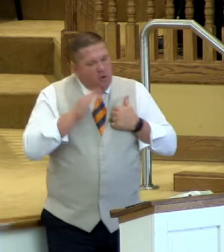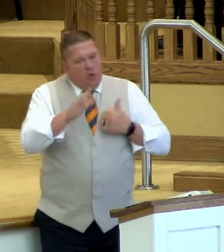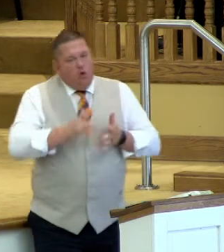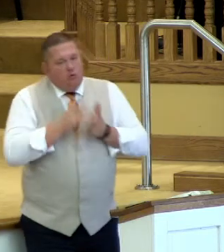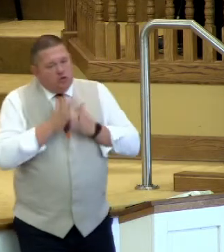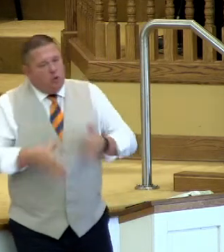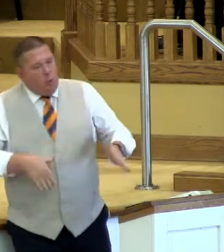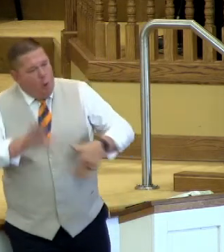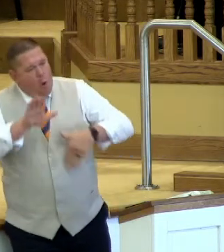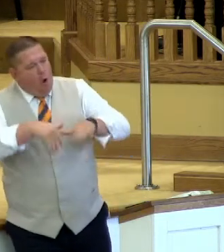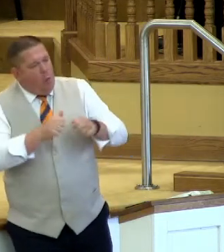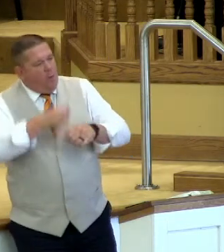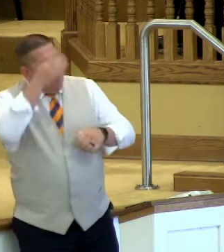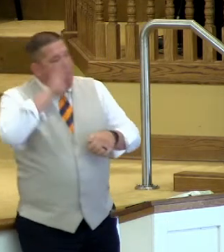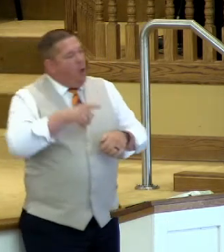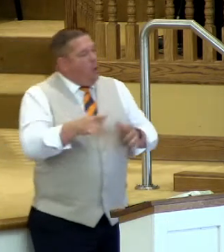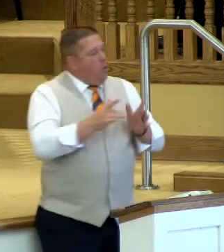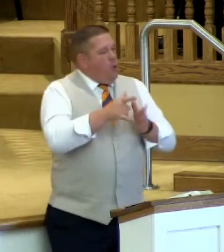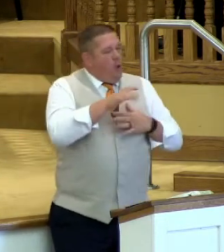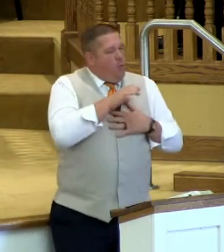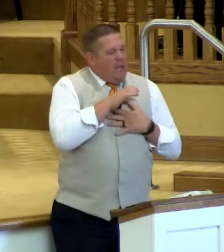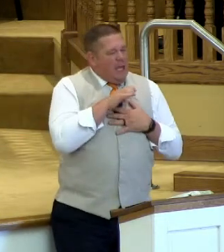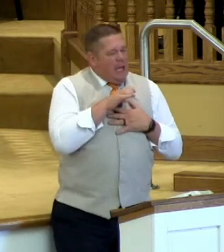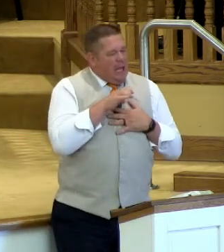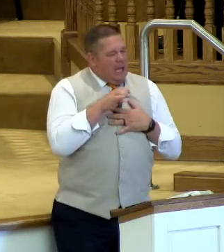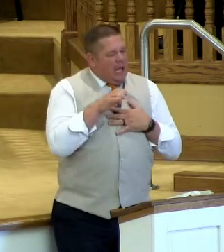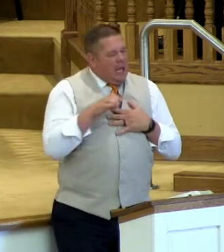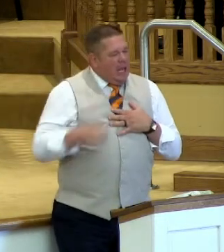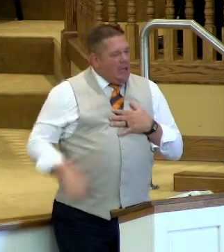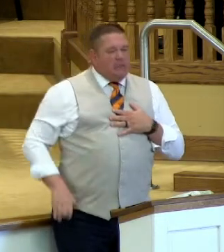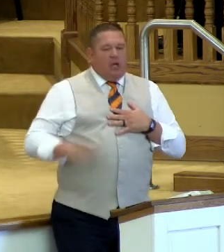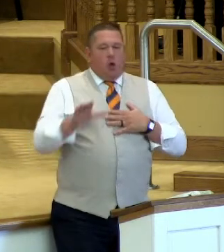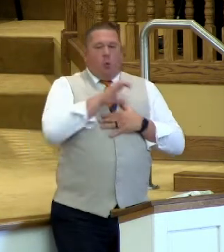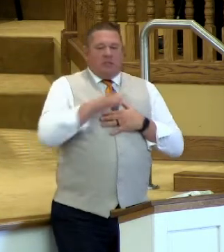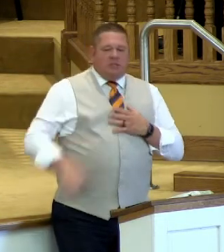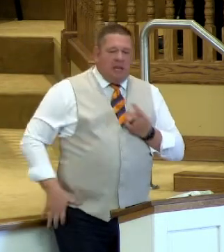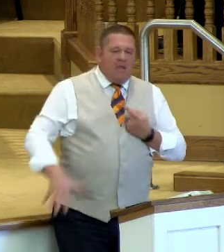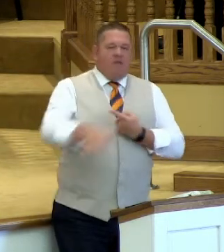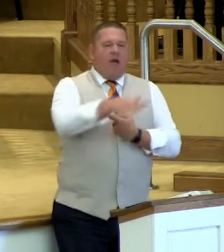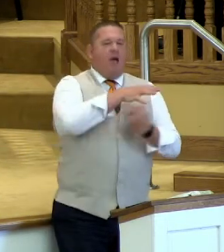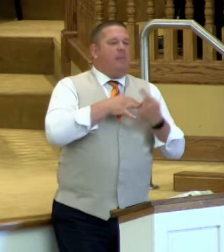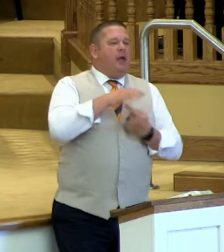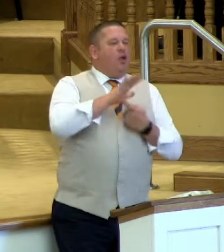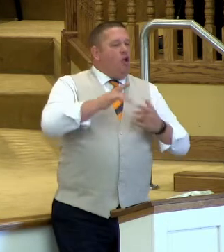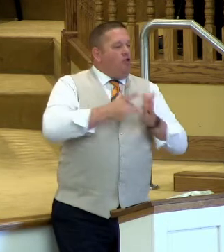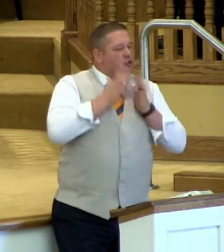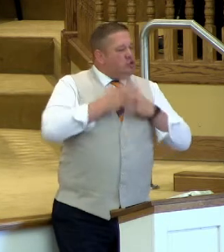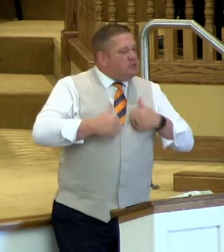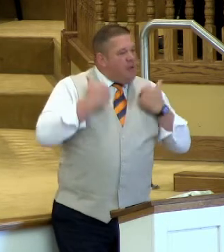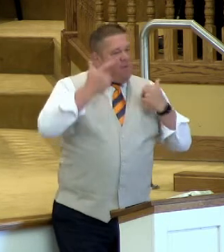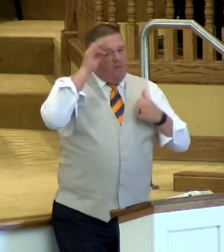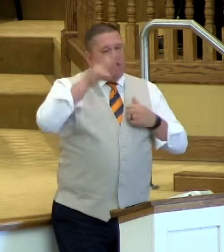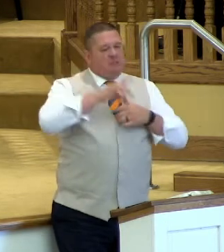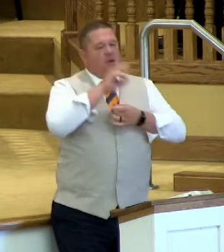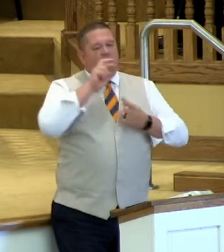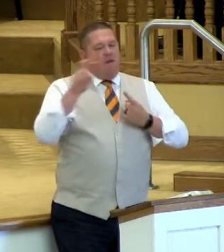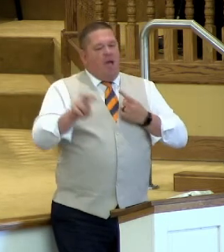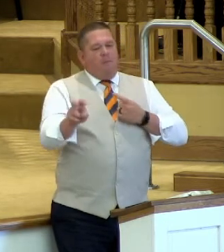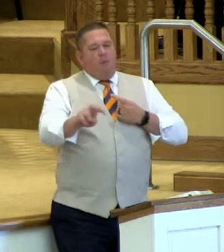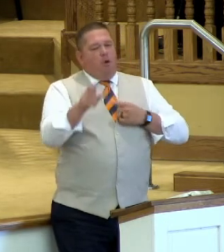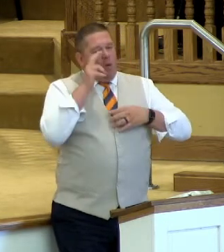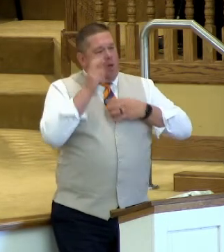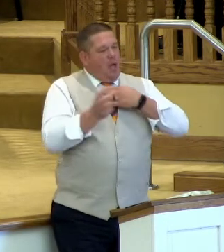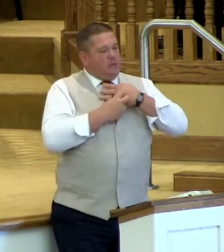Christian walk with God, your Christian your Christian environment, everything about it, because a spiritual viper will bite